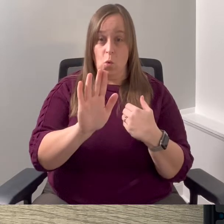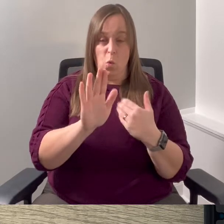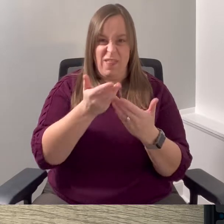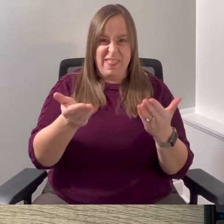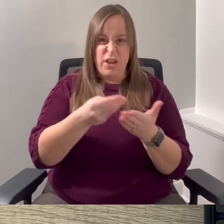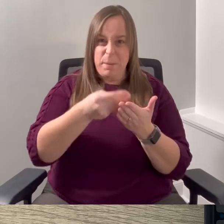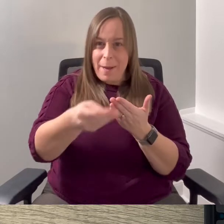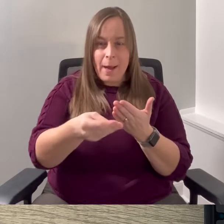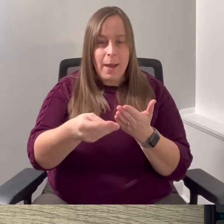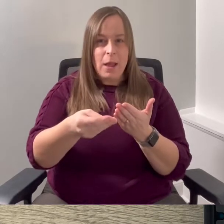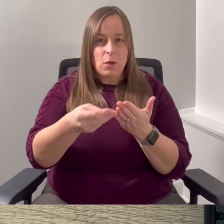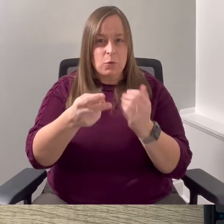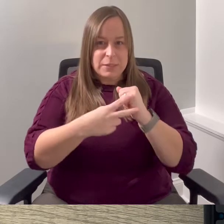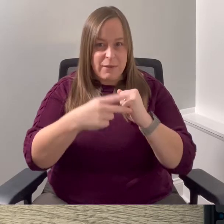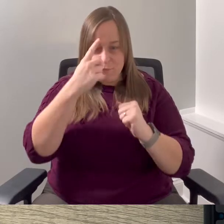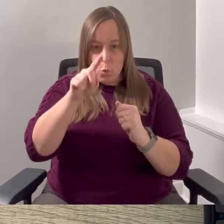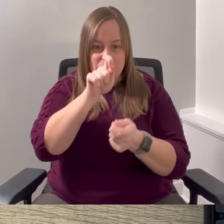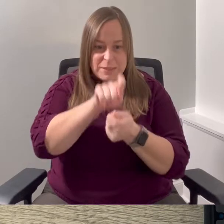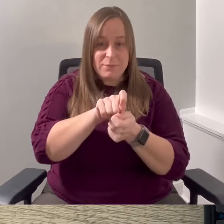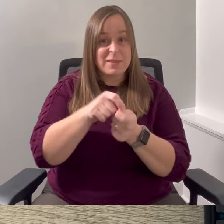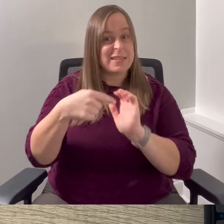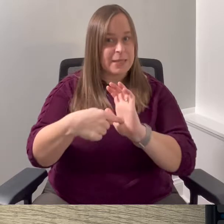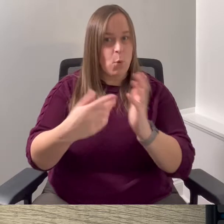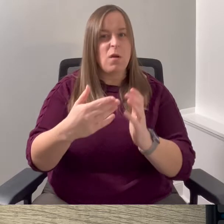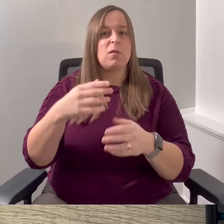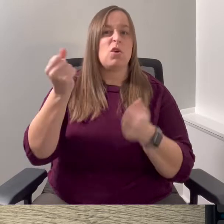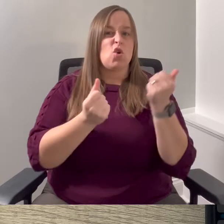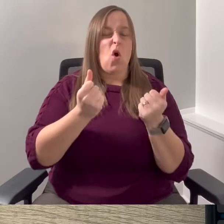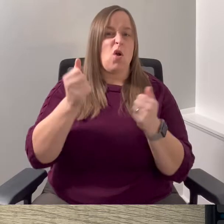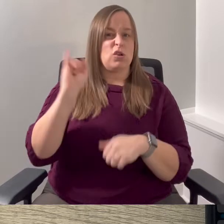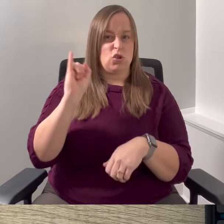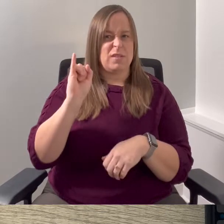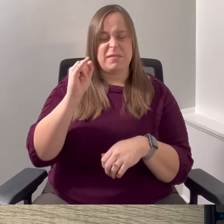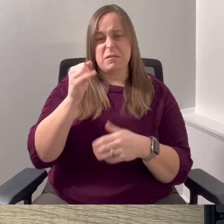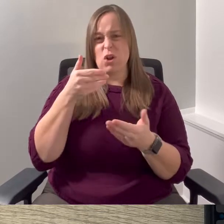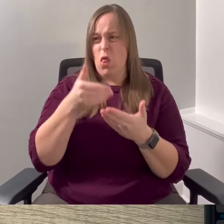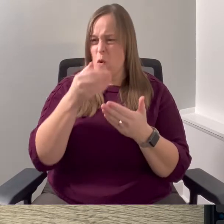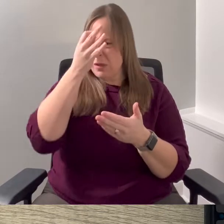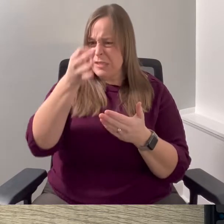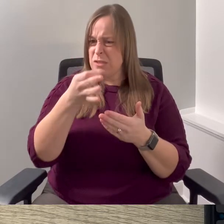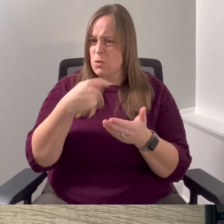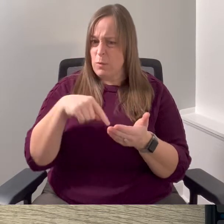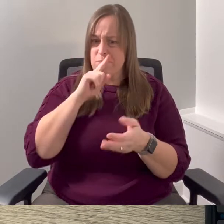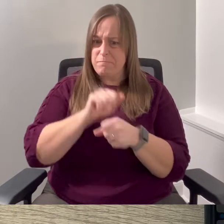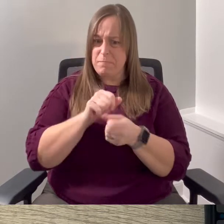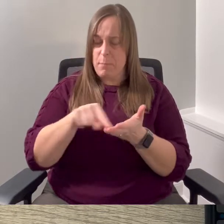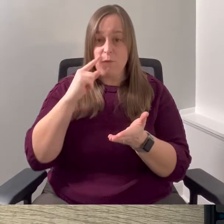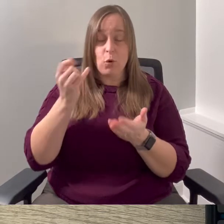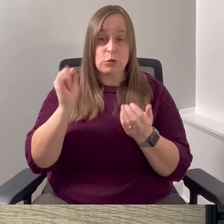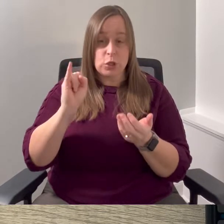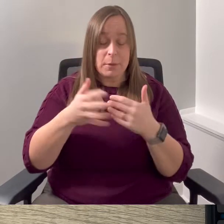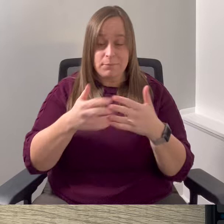or saving for. In this example, it's car insurance. I believe this is pretty close to what my husband and I pay for car insurance. We pay every